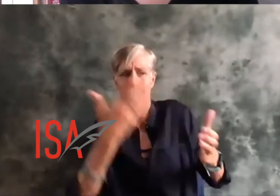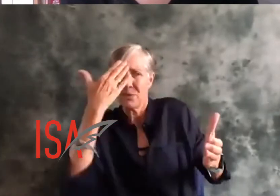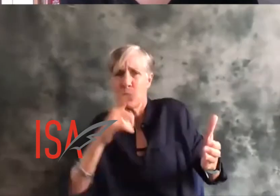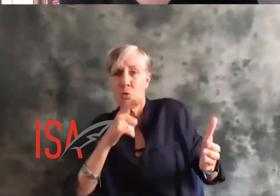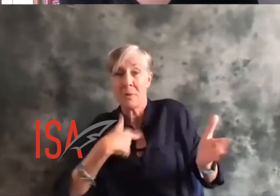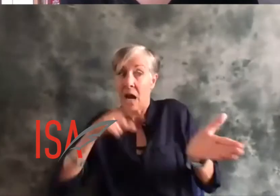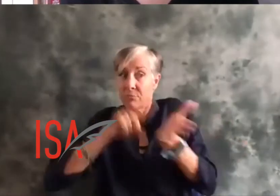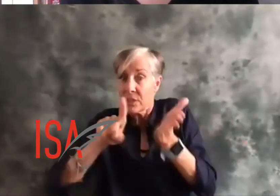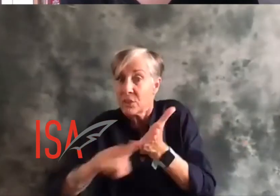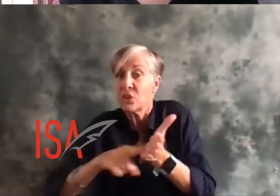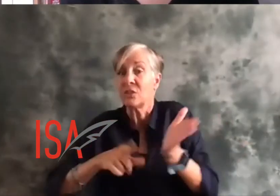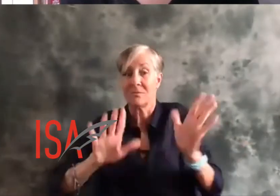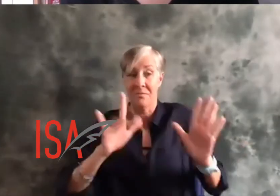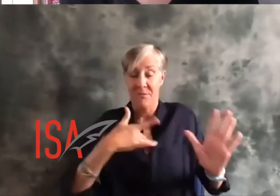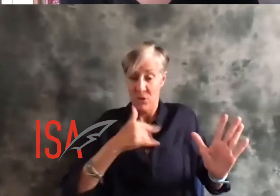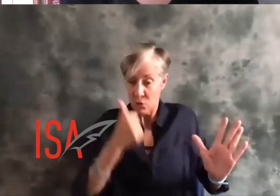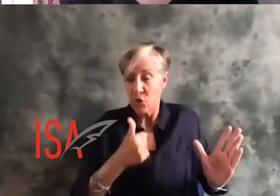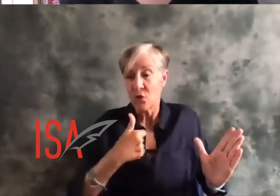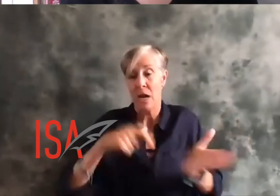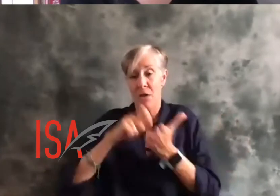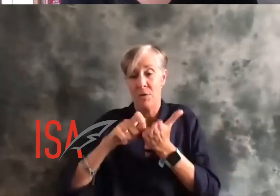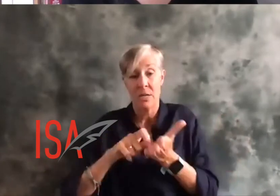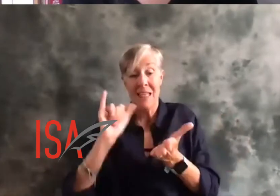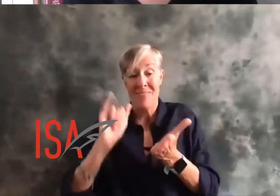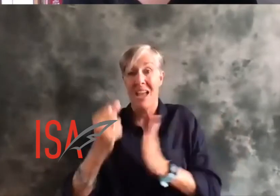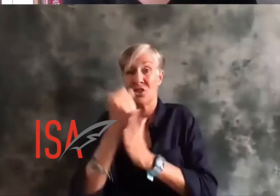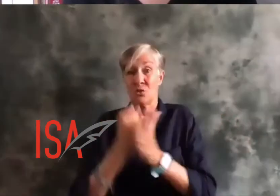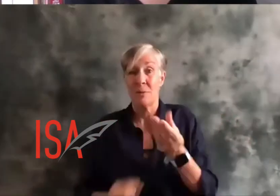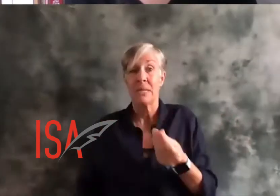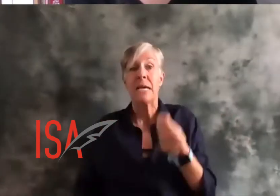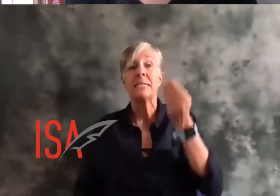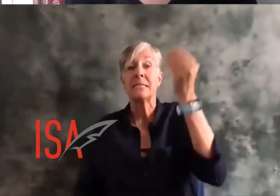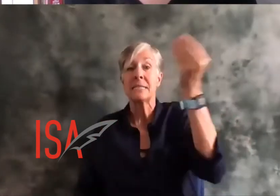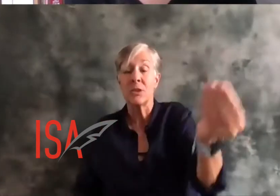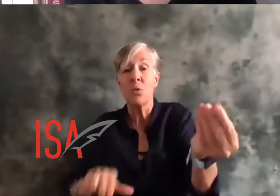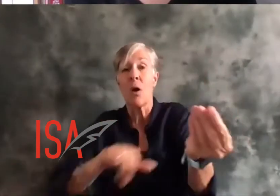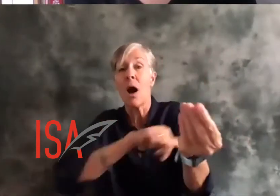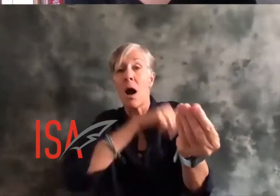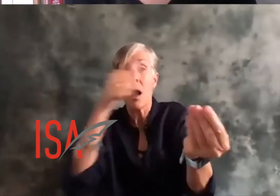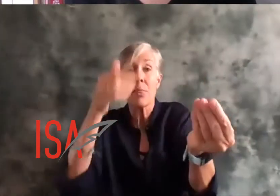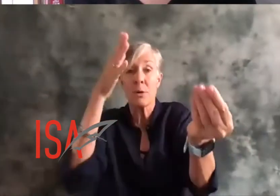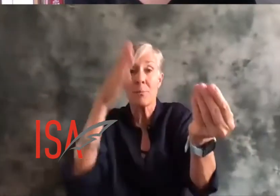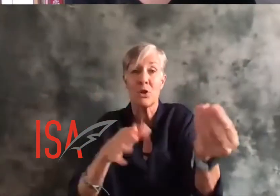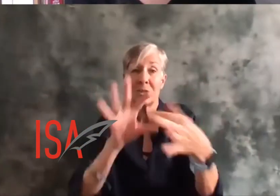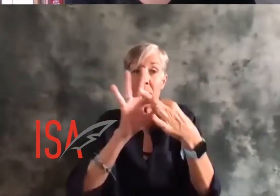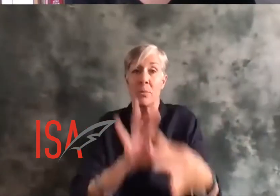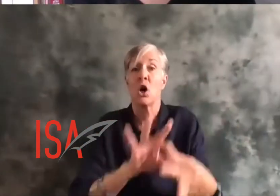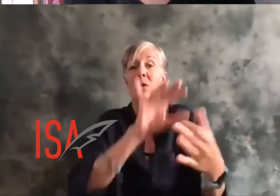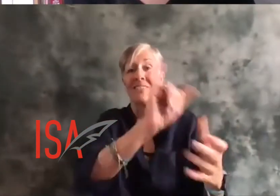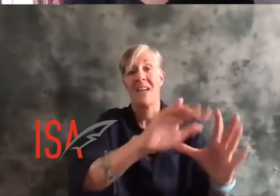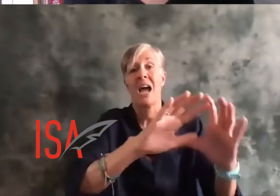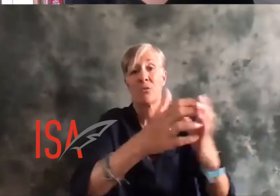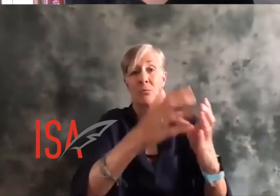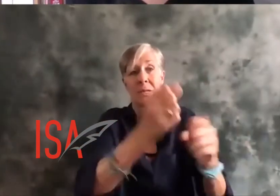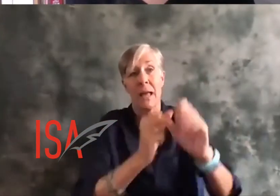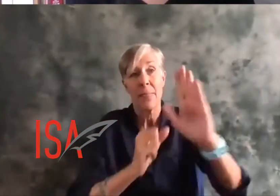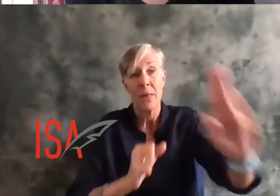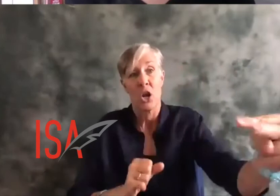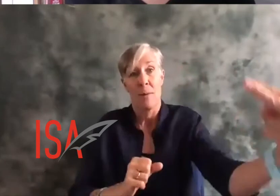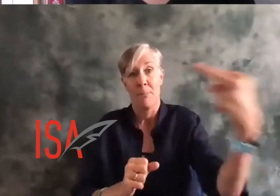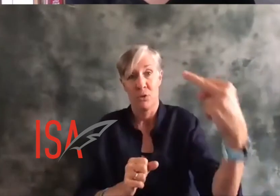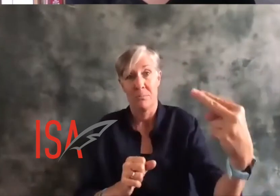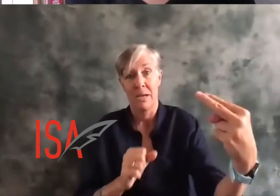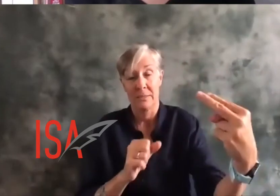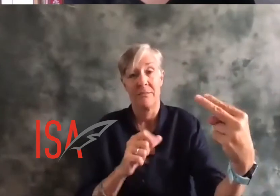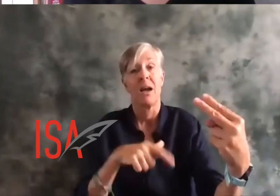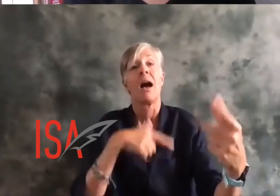good and you've written it, make sure you send that script to another person that belongs in that group to get a different perspective. And then you